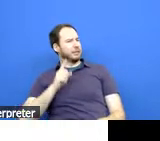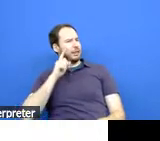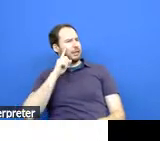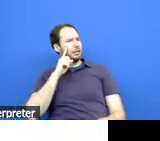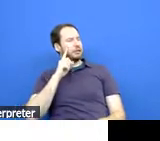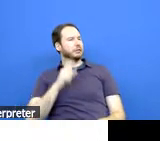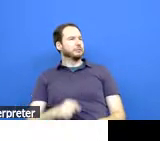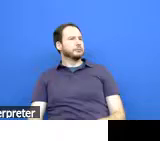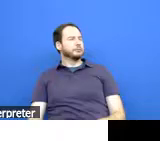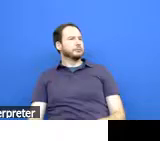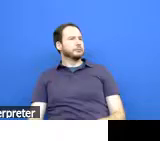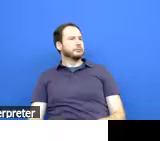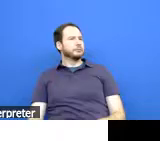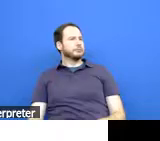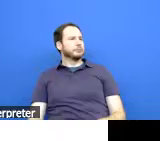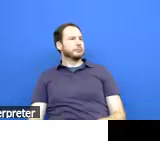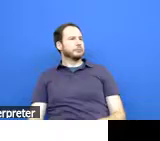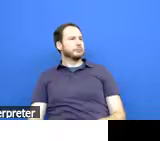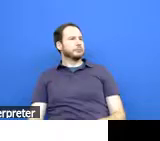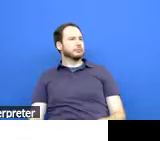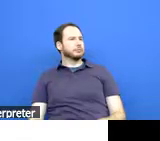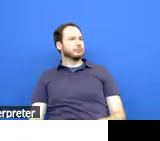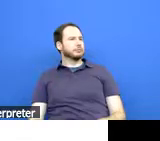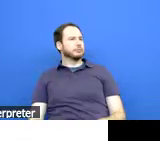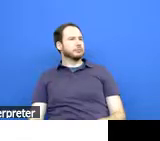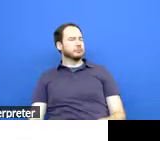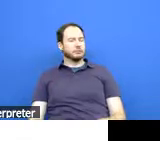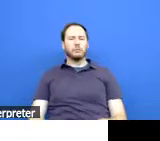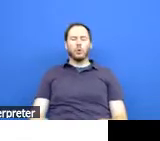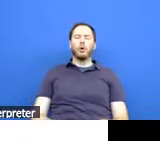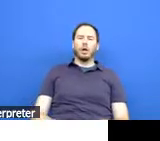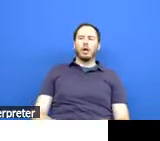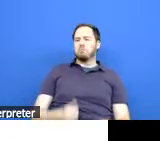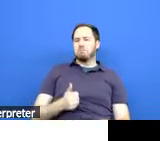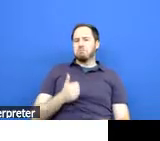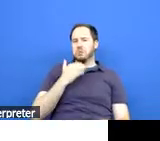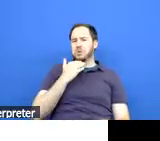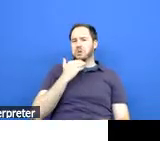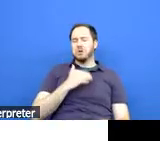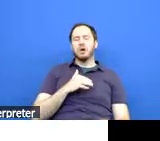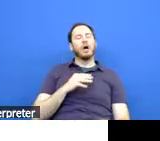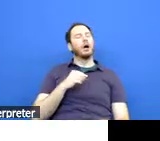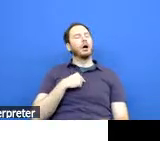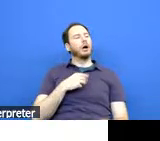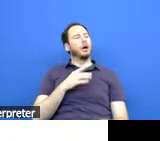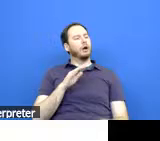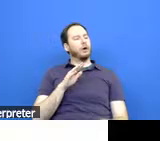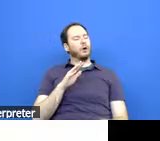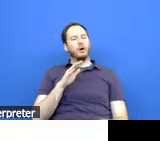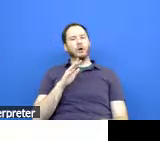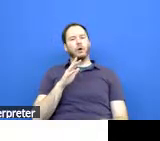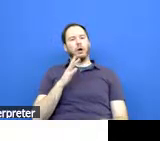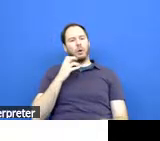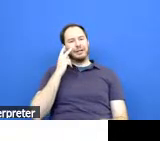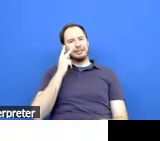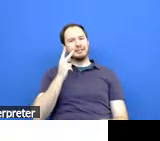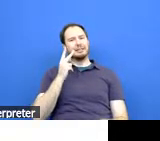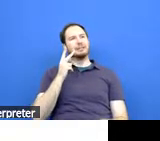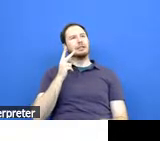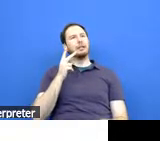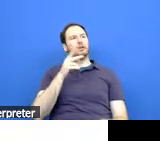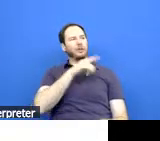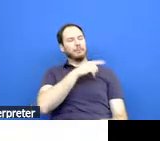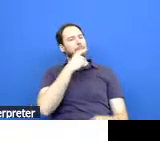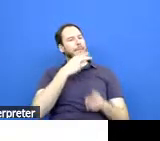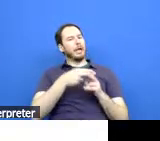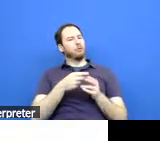level. Okay. All right. Very good. And then I also would like to see the view shots